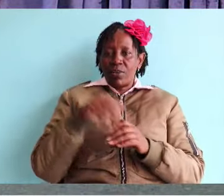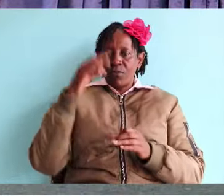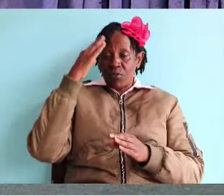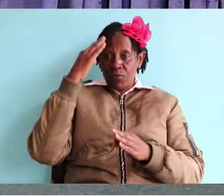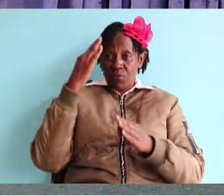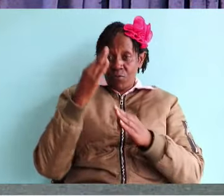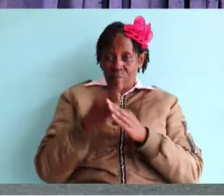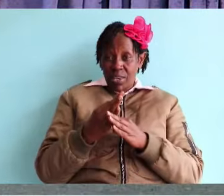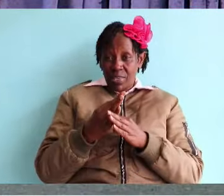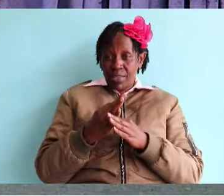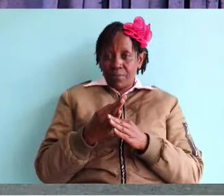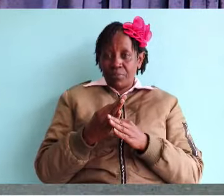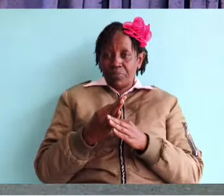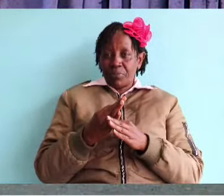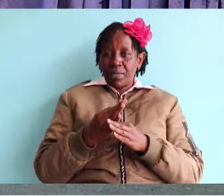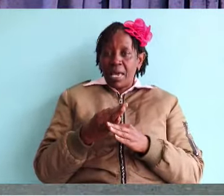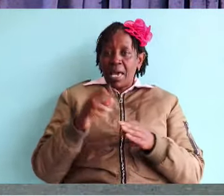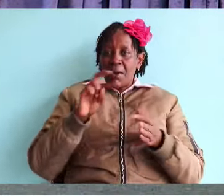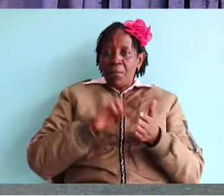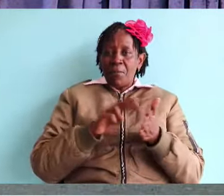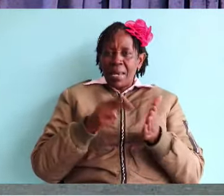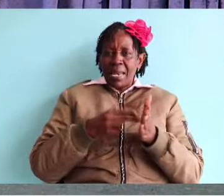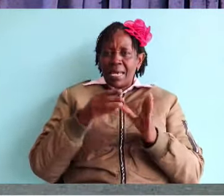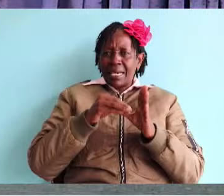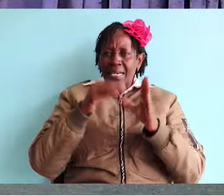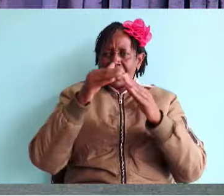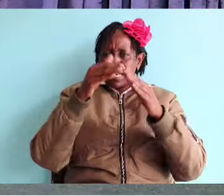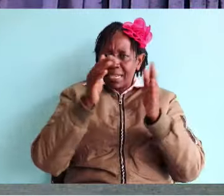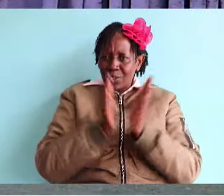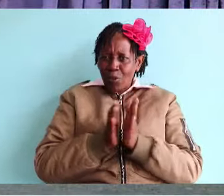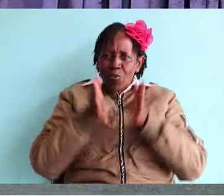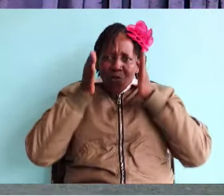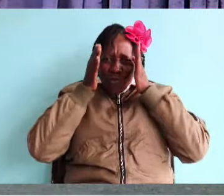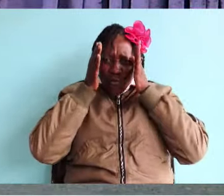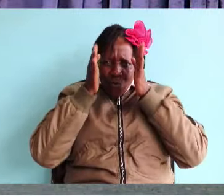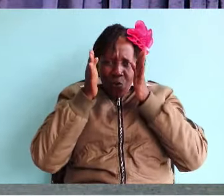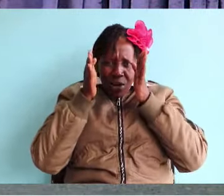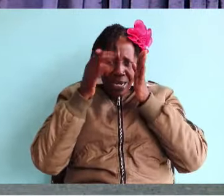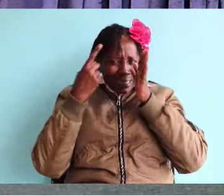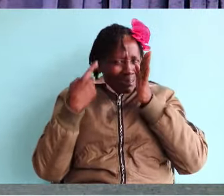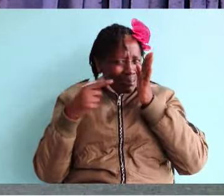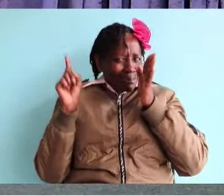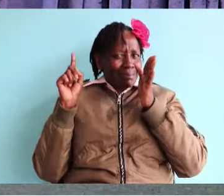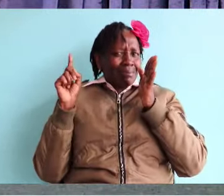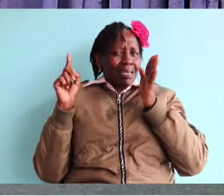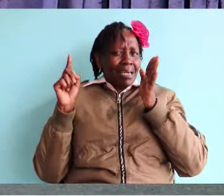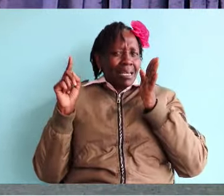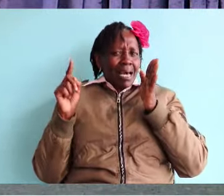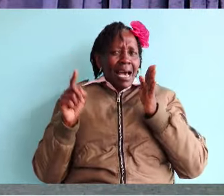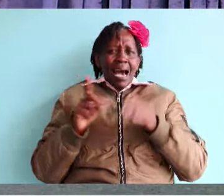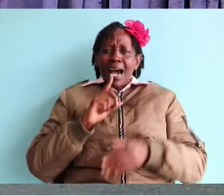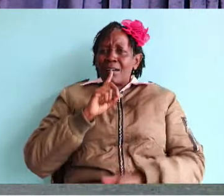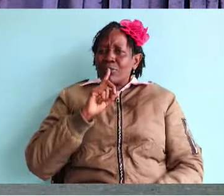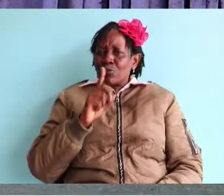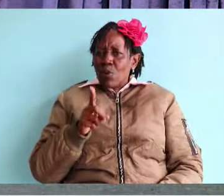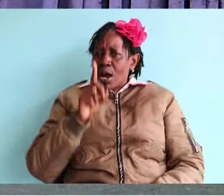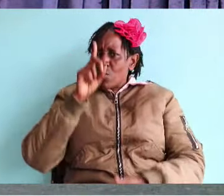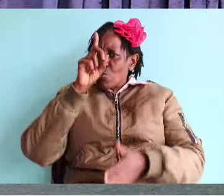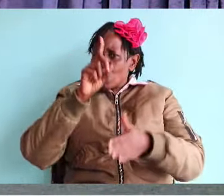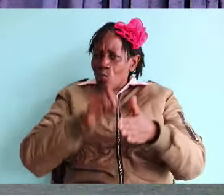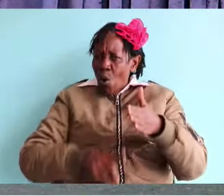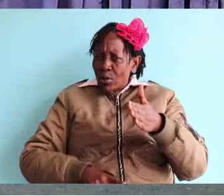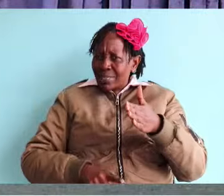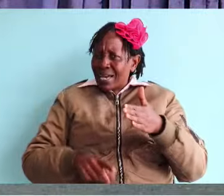very committed and focused on this particular mission, and being assured and being persuaded that